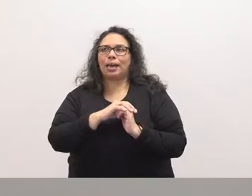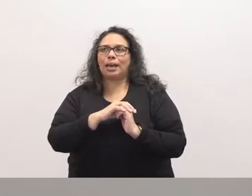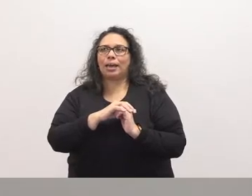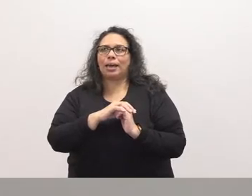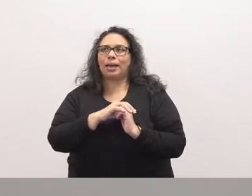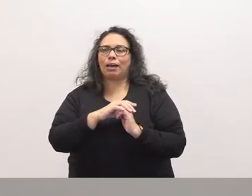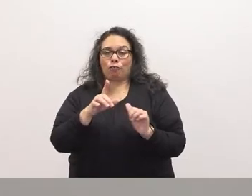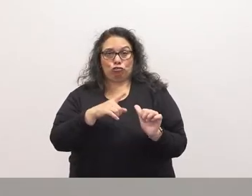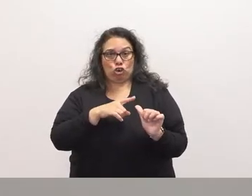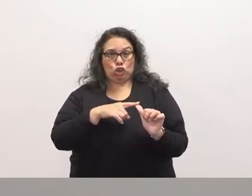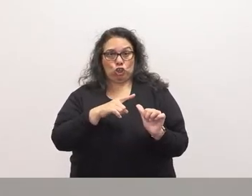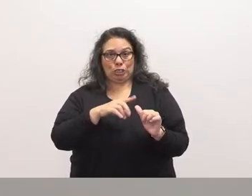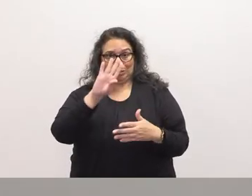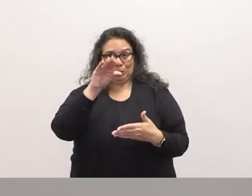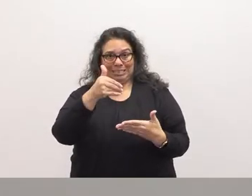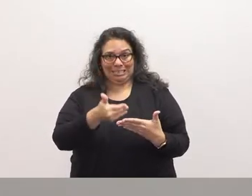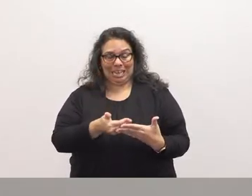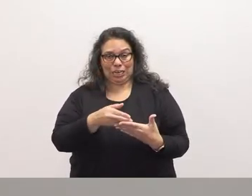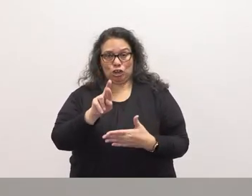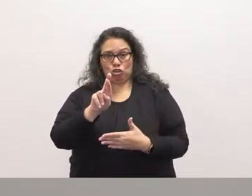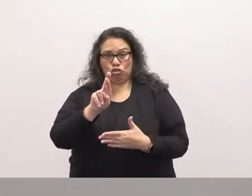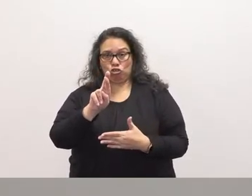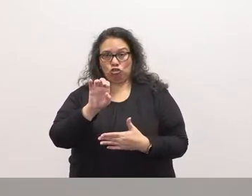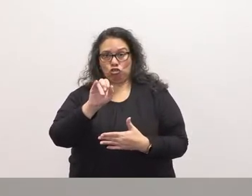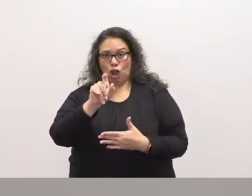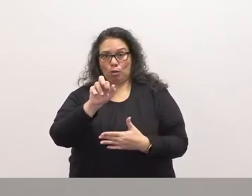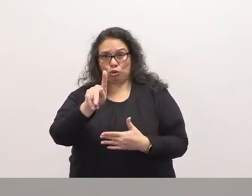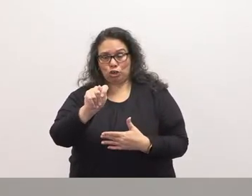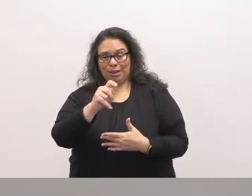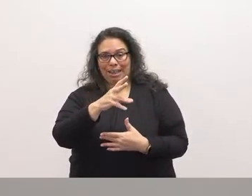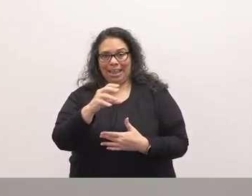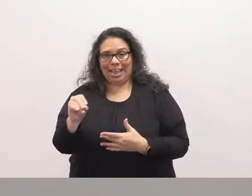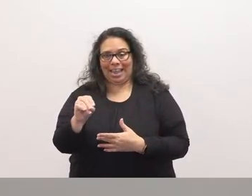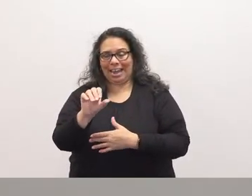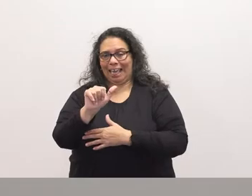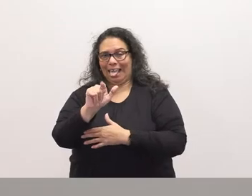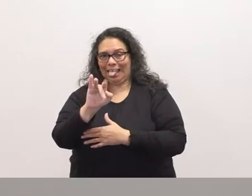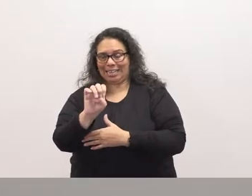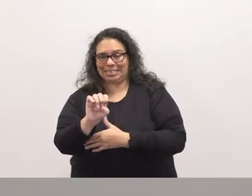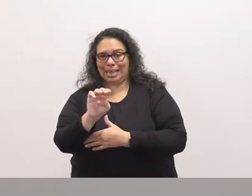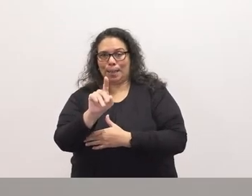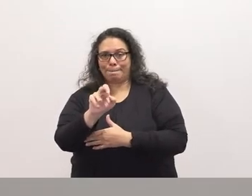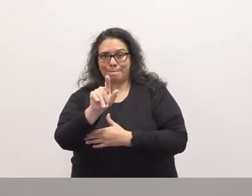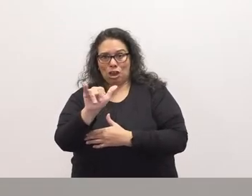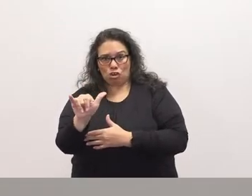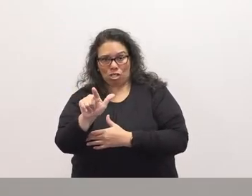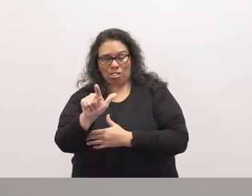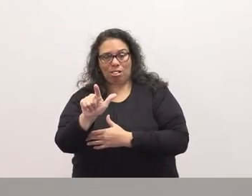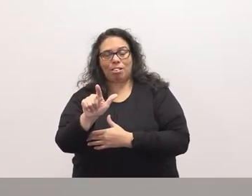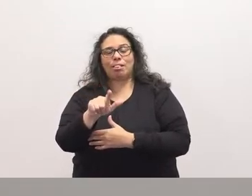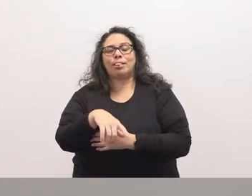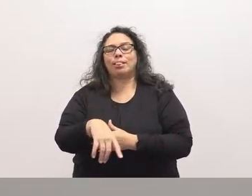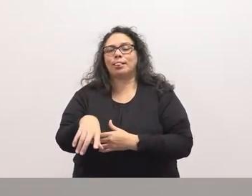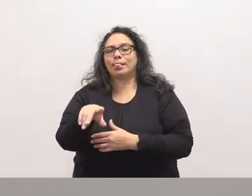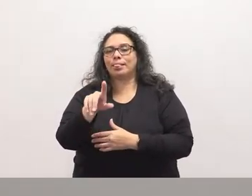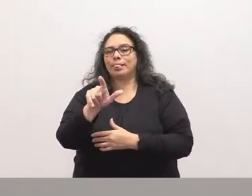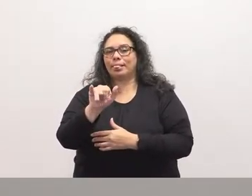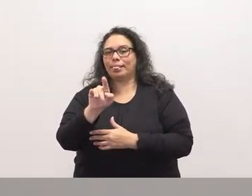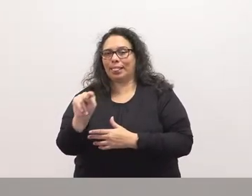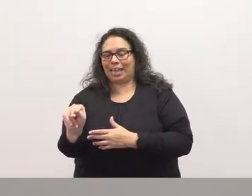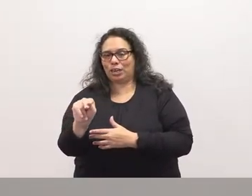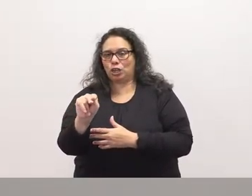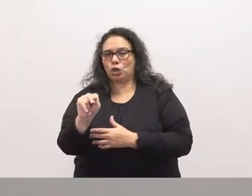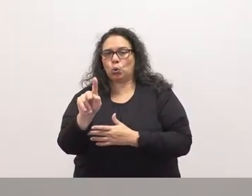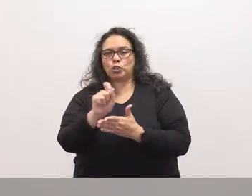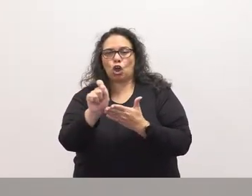first of all, he was the son of Robert and Alice Merrill Lind, who were the authors of the Middletown